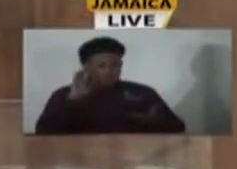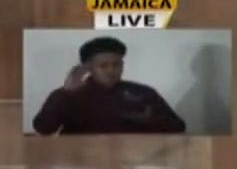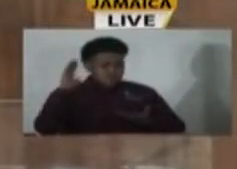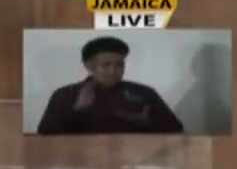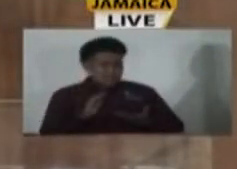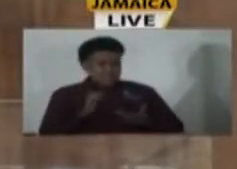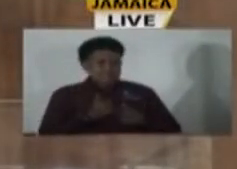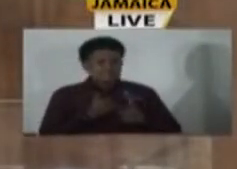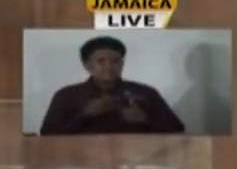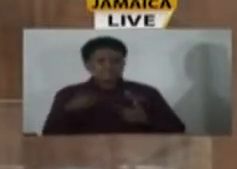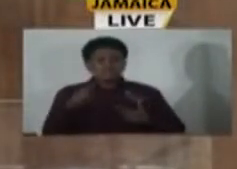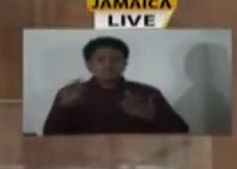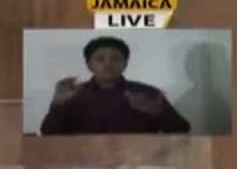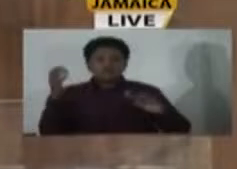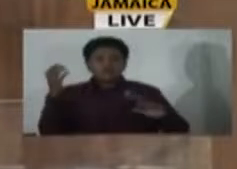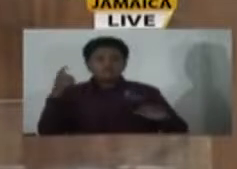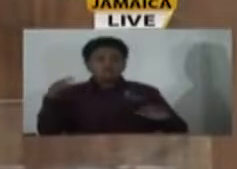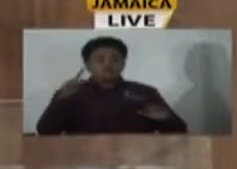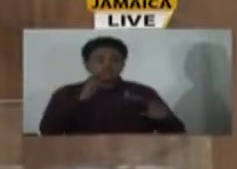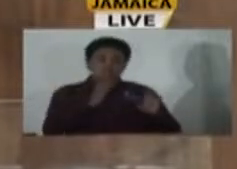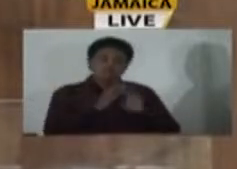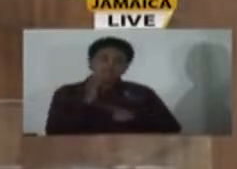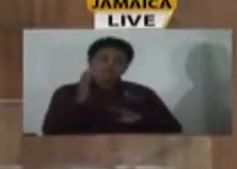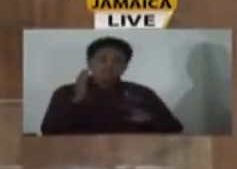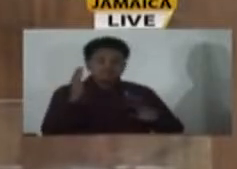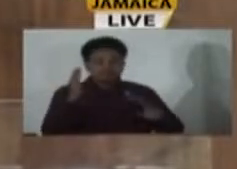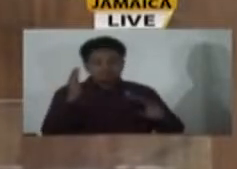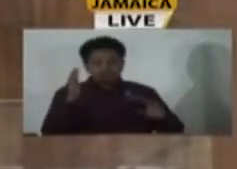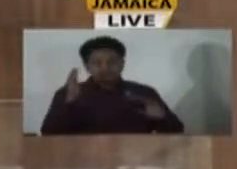mitigating those hazards. Those are the principal,